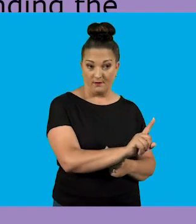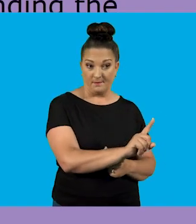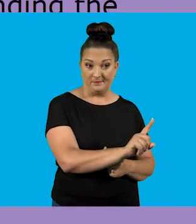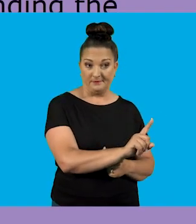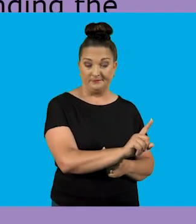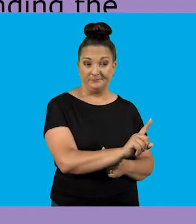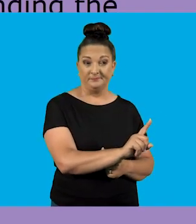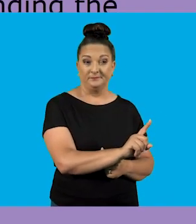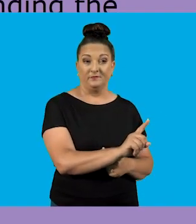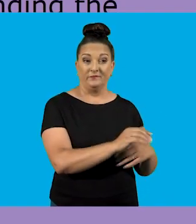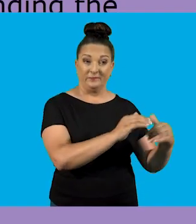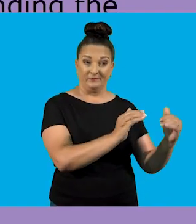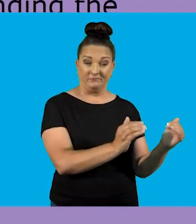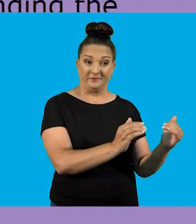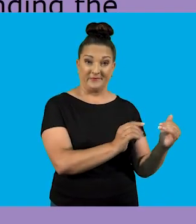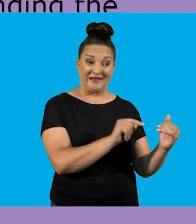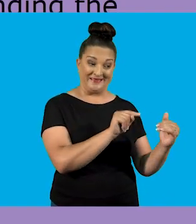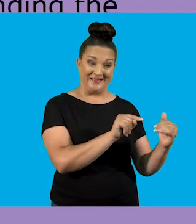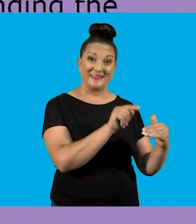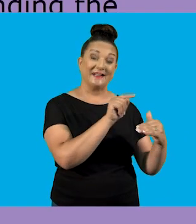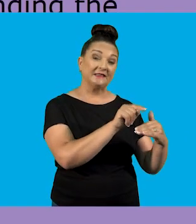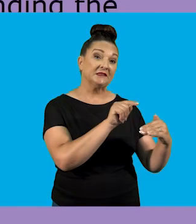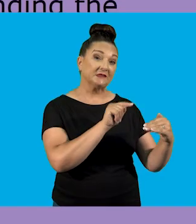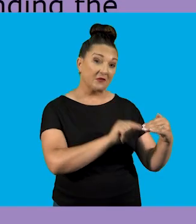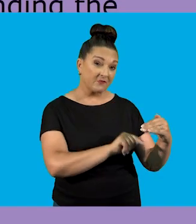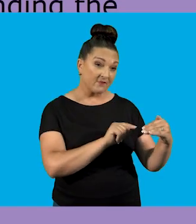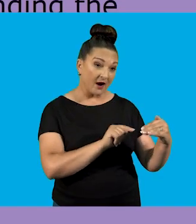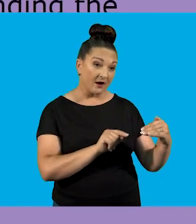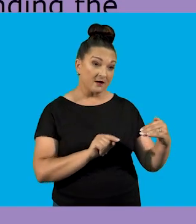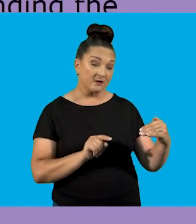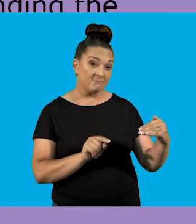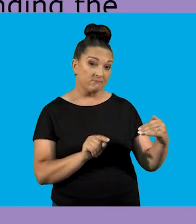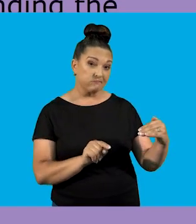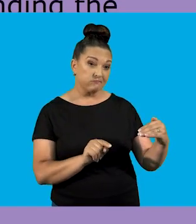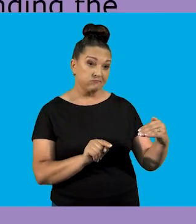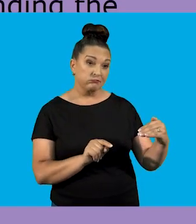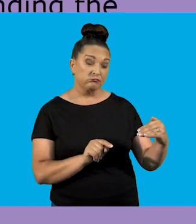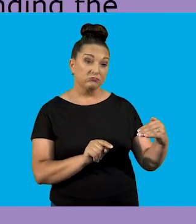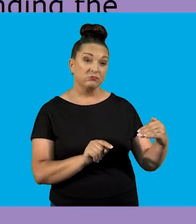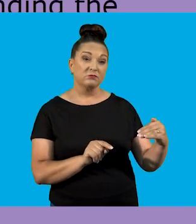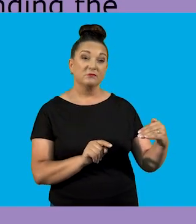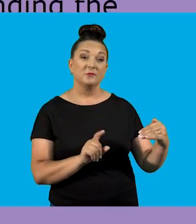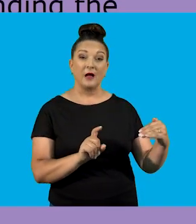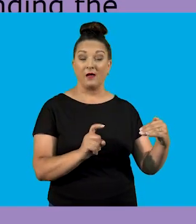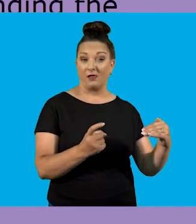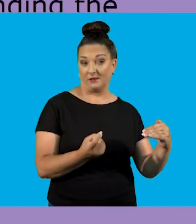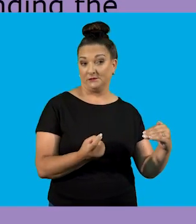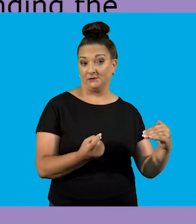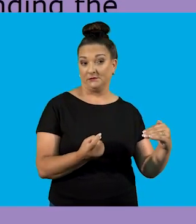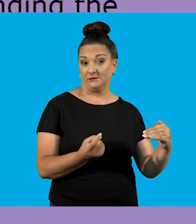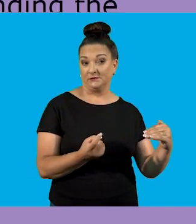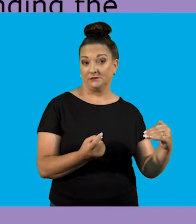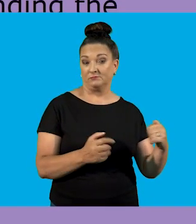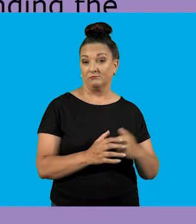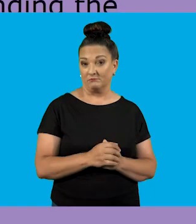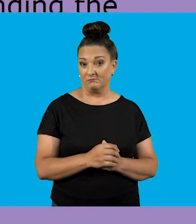And then when I divide the first term with the common factor, I am left with just the x. And